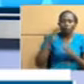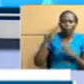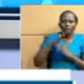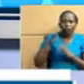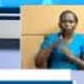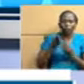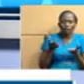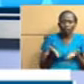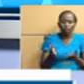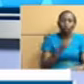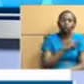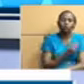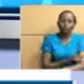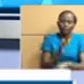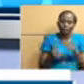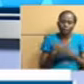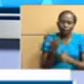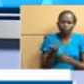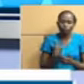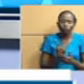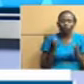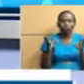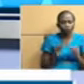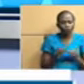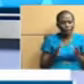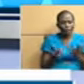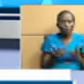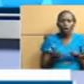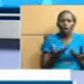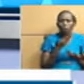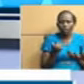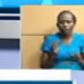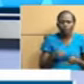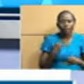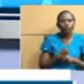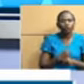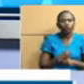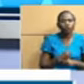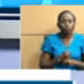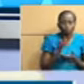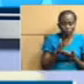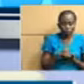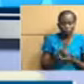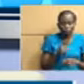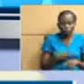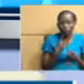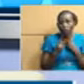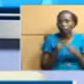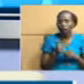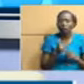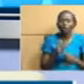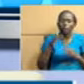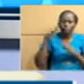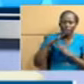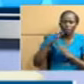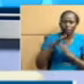resources and come to the conclusion that this is the best that we can do. And when we are talking about deploying the maximum